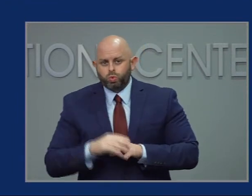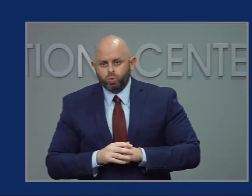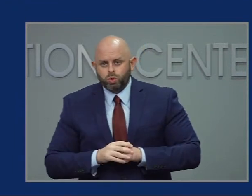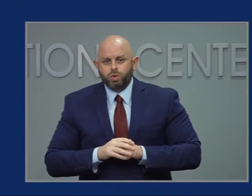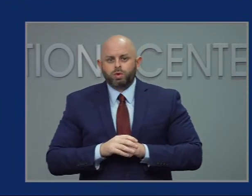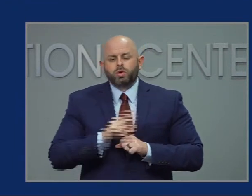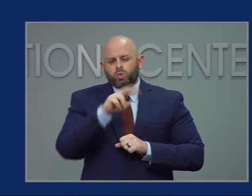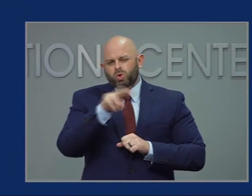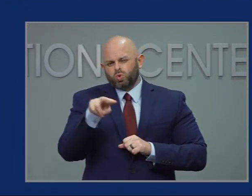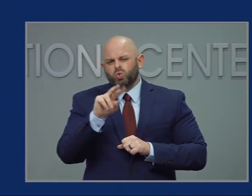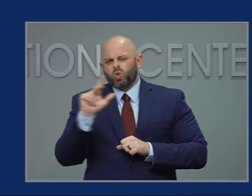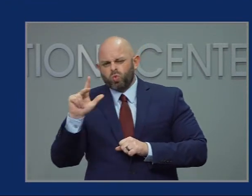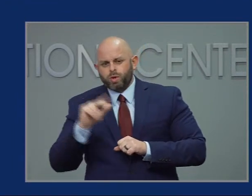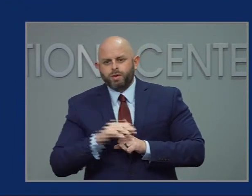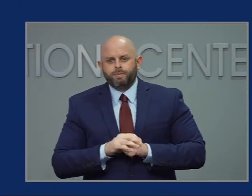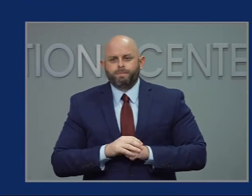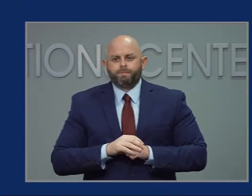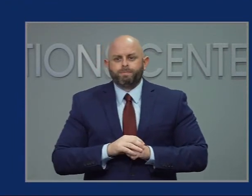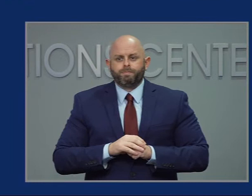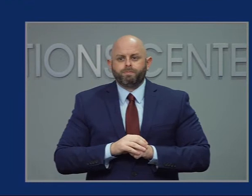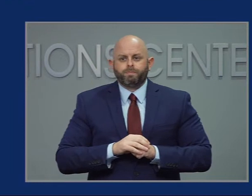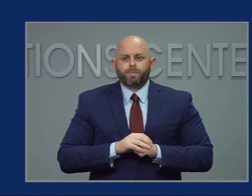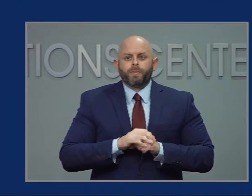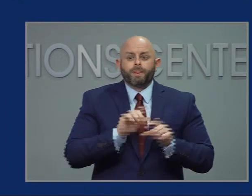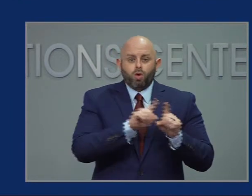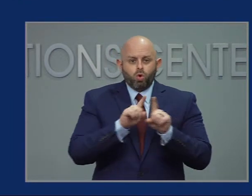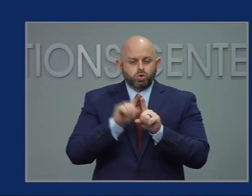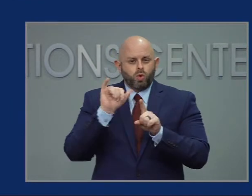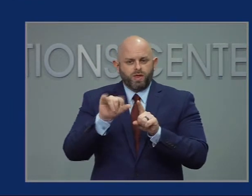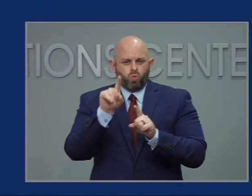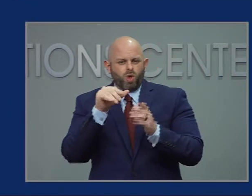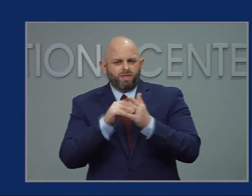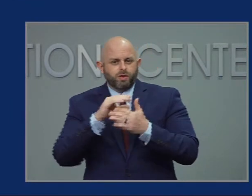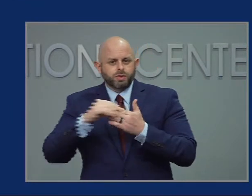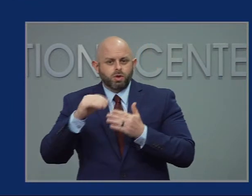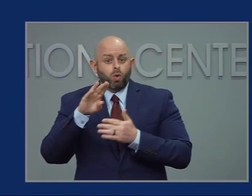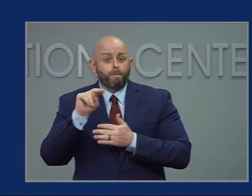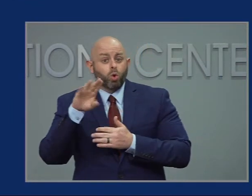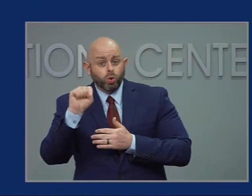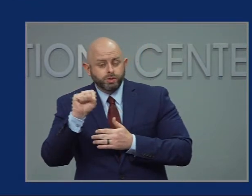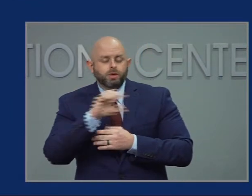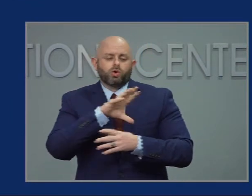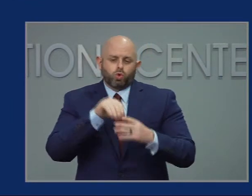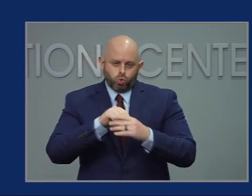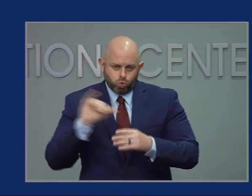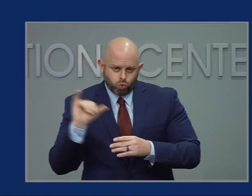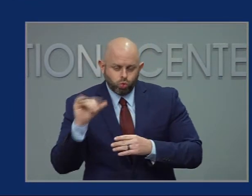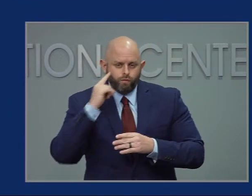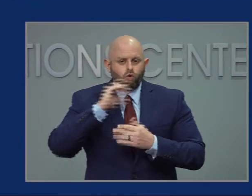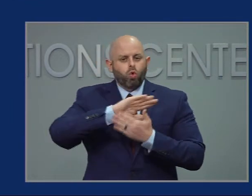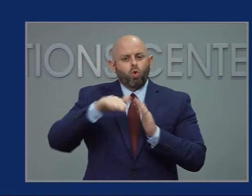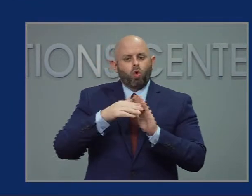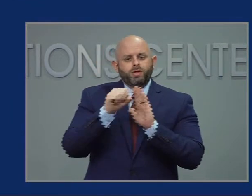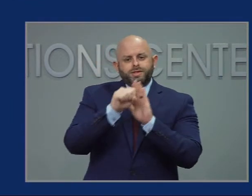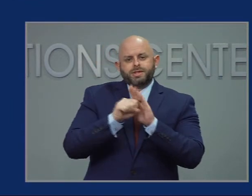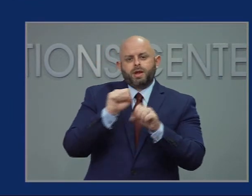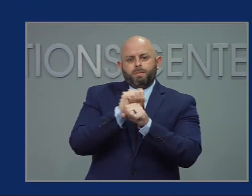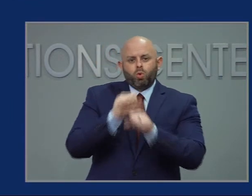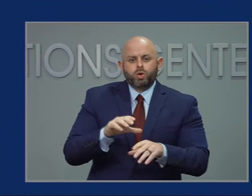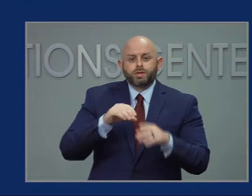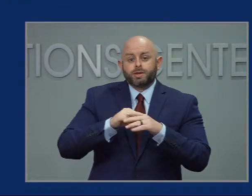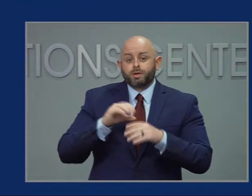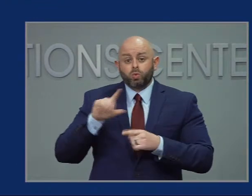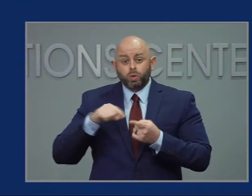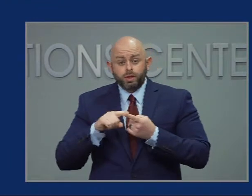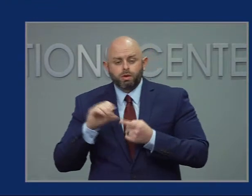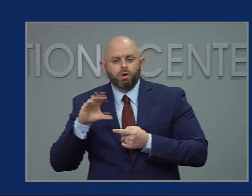22-23. In addition, it includes that same $1,000 bonus to all state employees in October